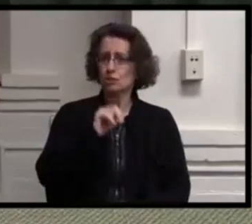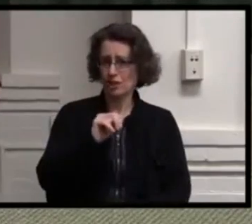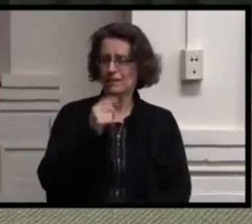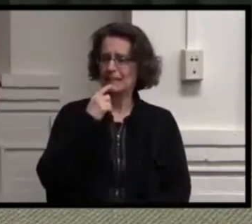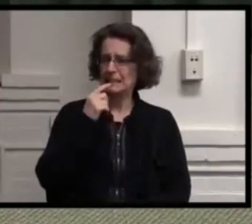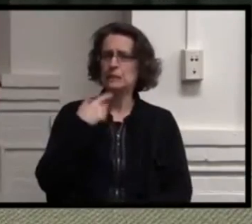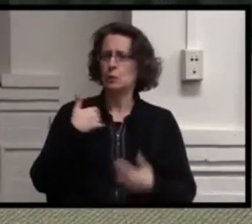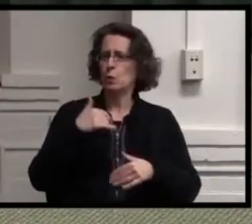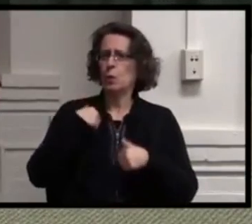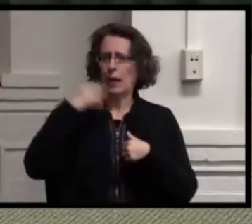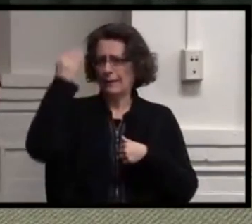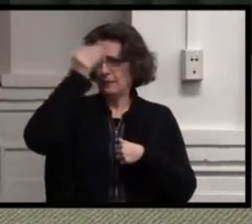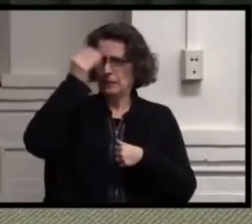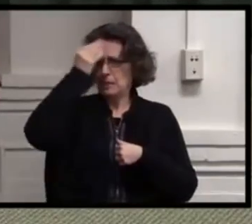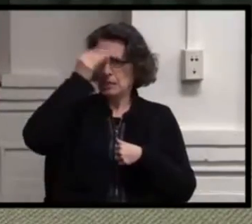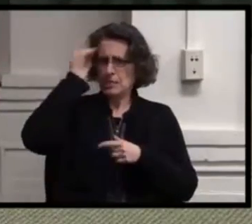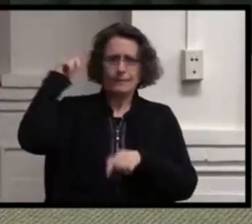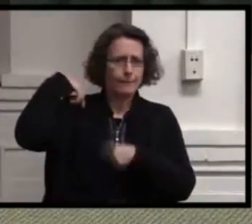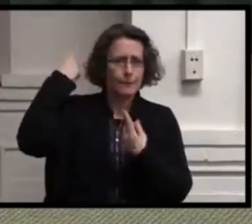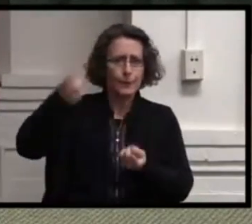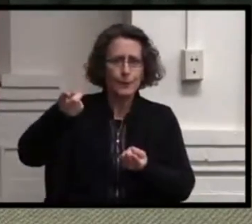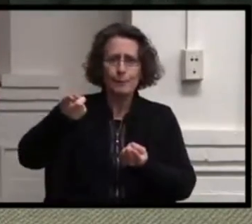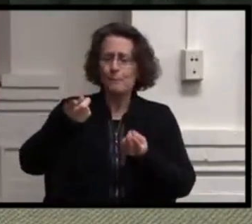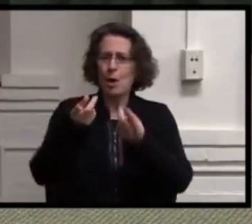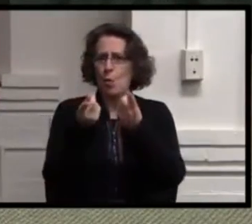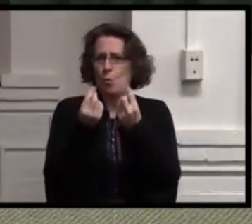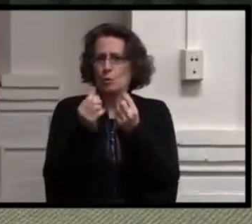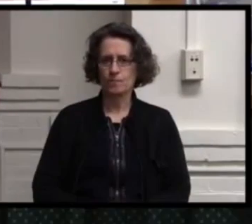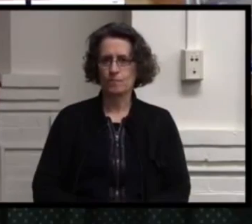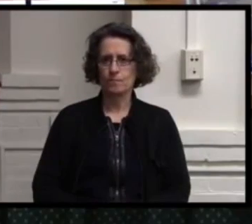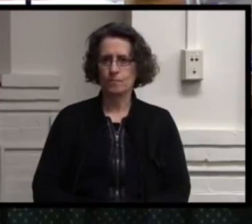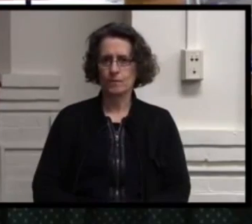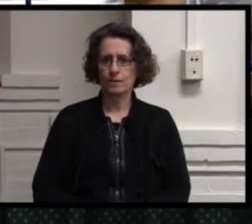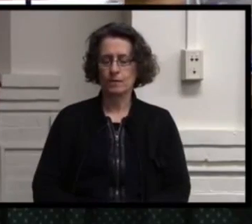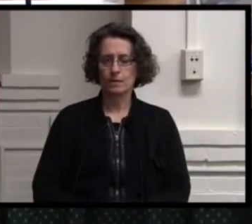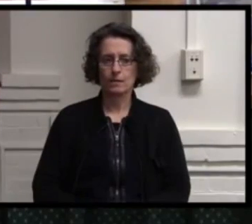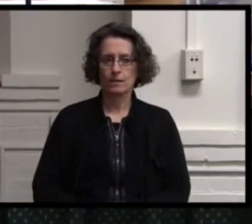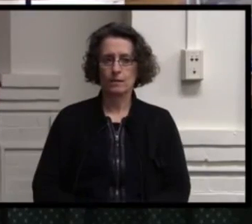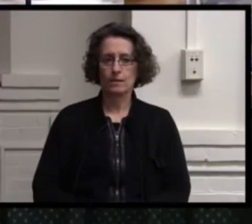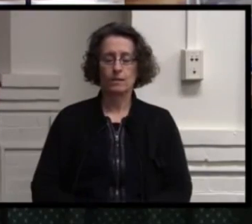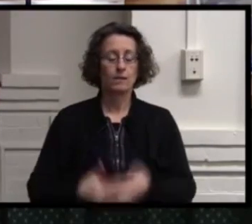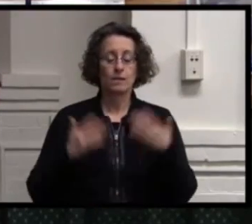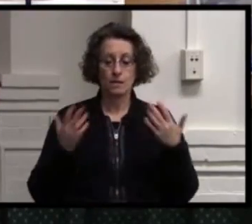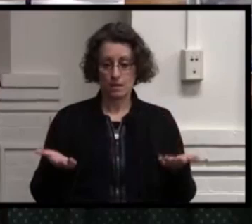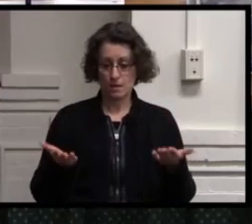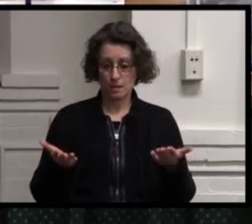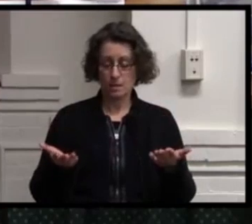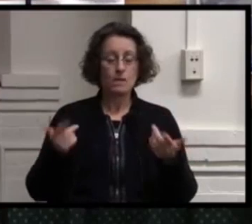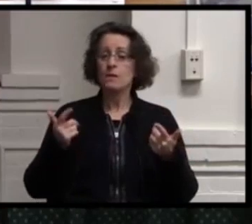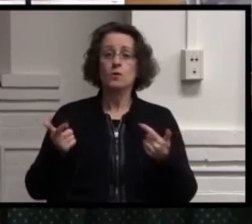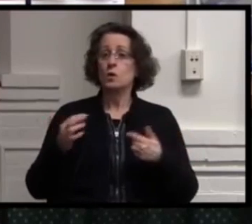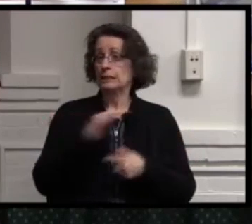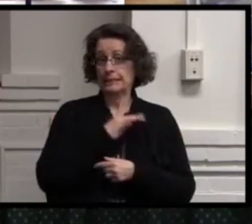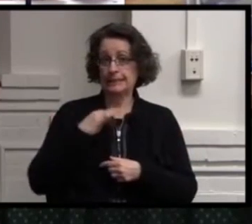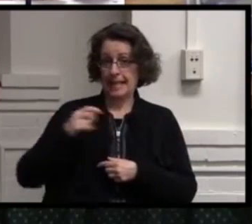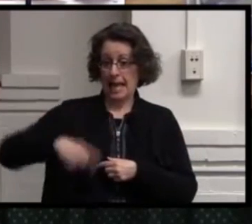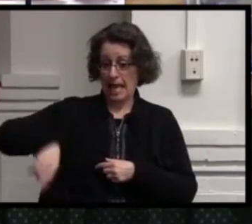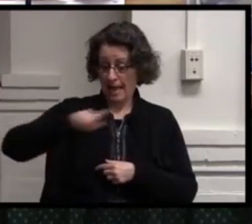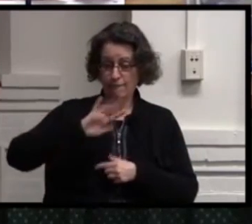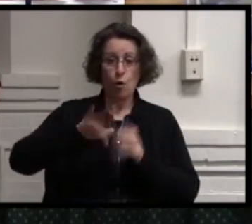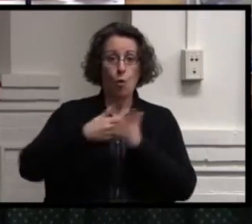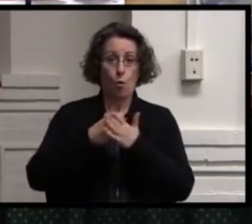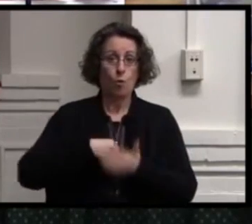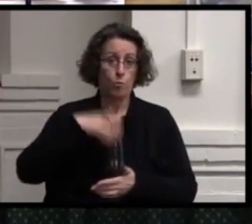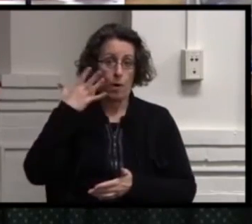this a lot, and I just don't know how to approach it yet. Just because we don't have an African American on